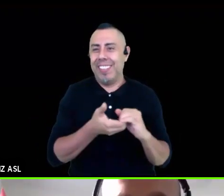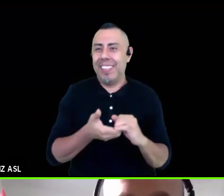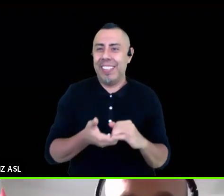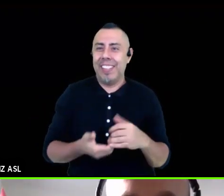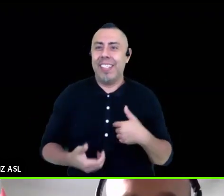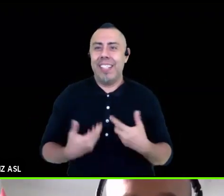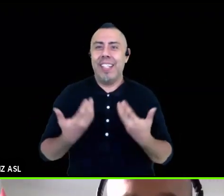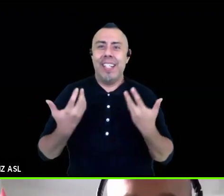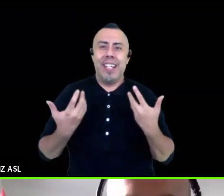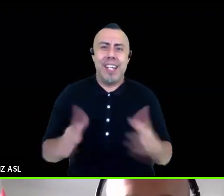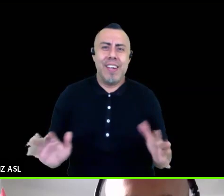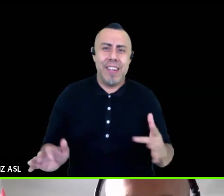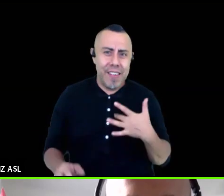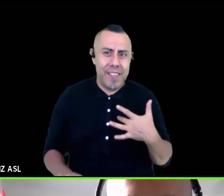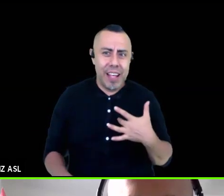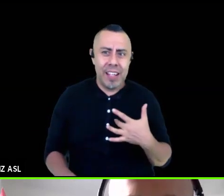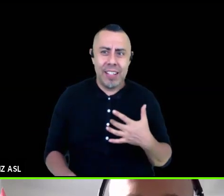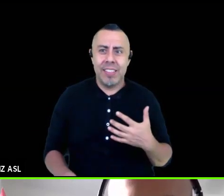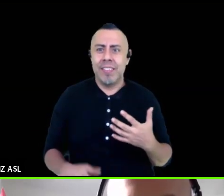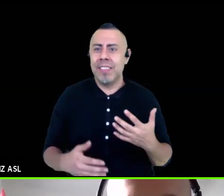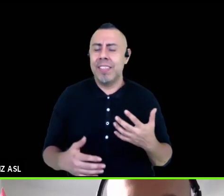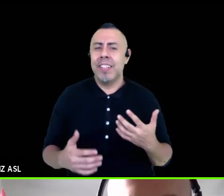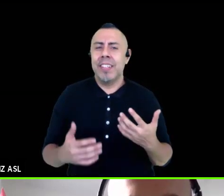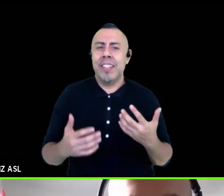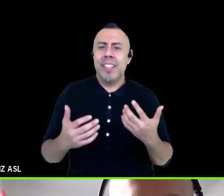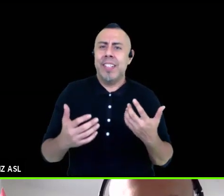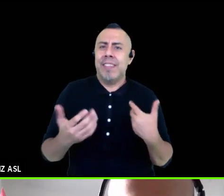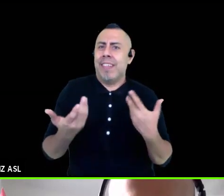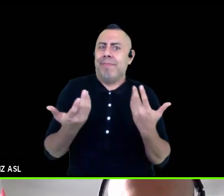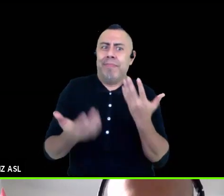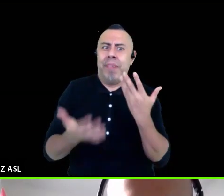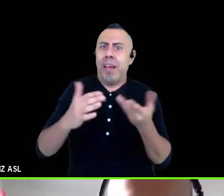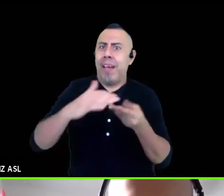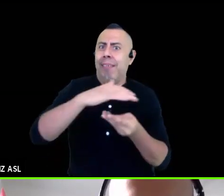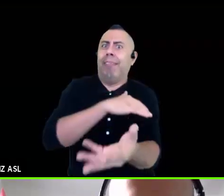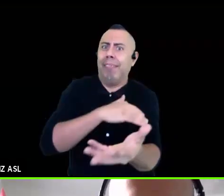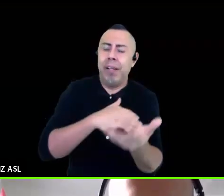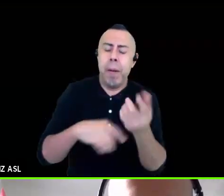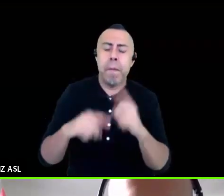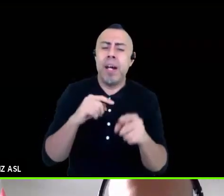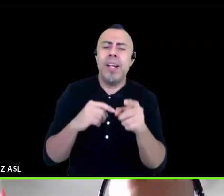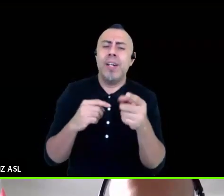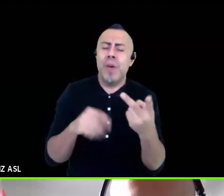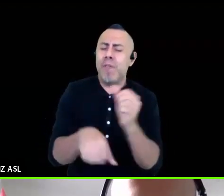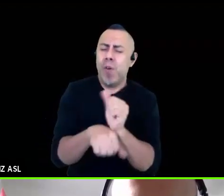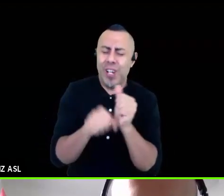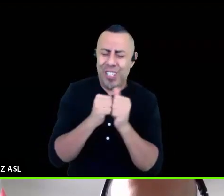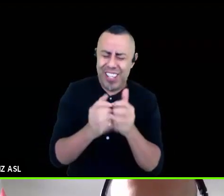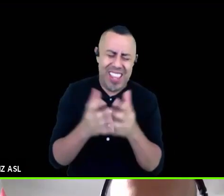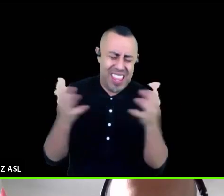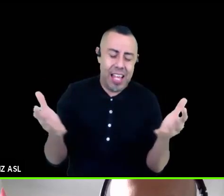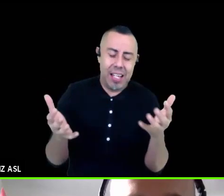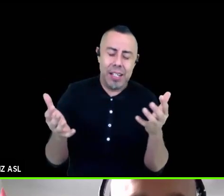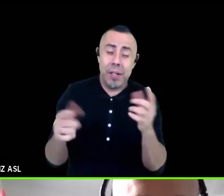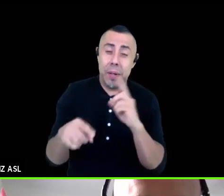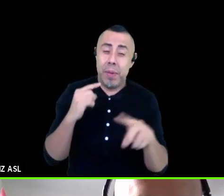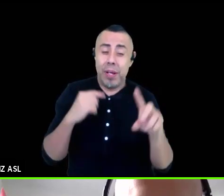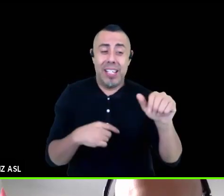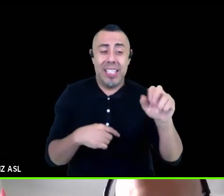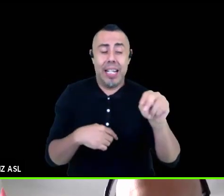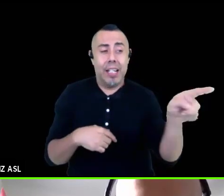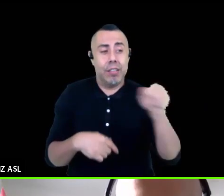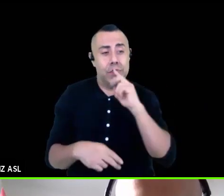usual because we've worked together so much. So some of it came from actually what you just said there, Dan. You mentioned, you know, adding